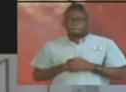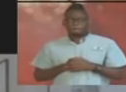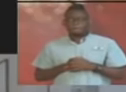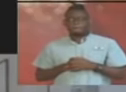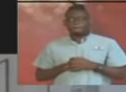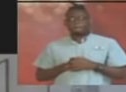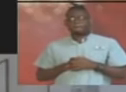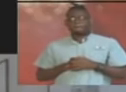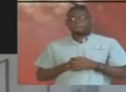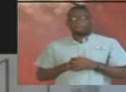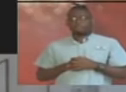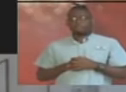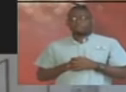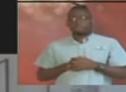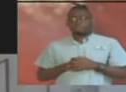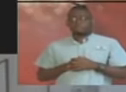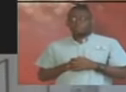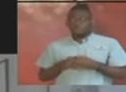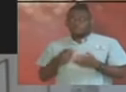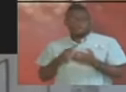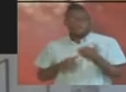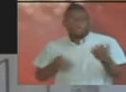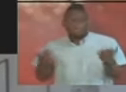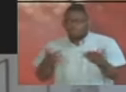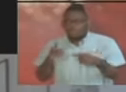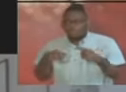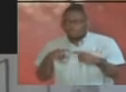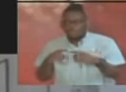more classes or anything like that.